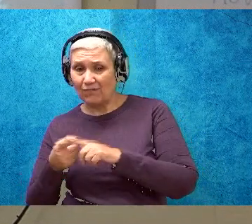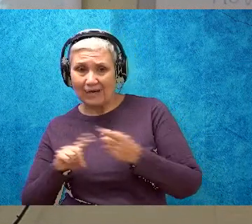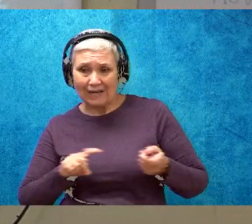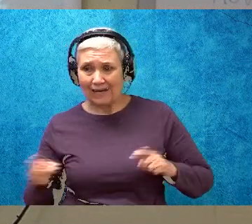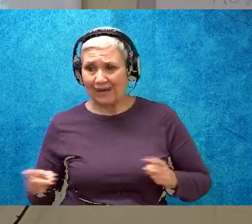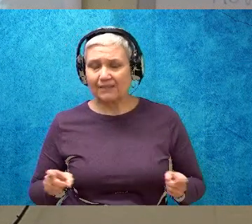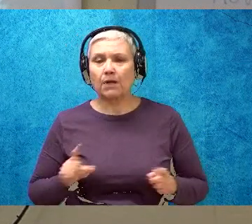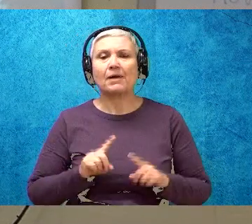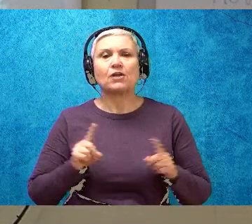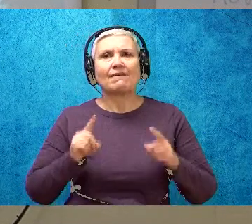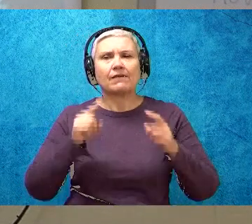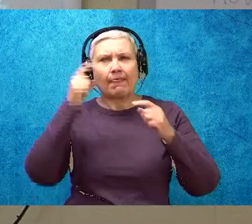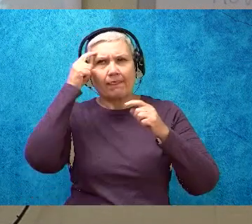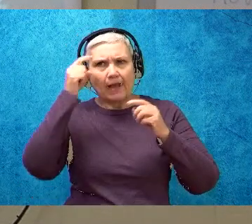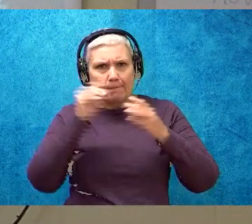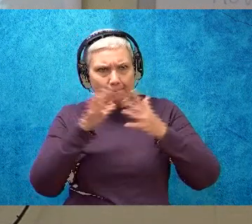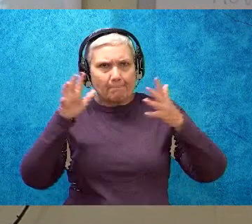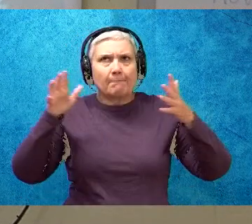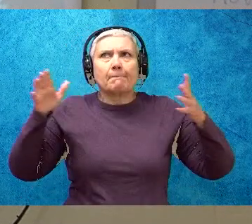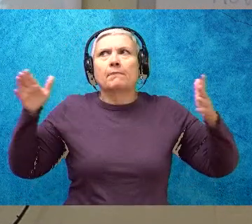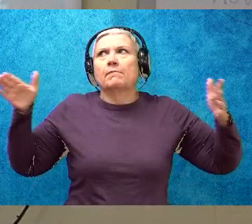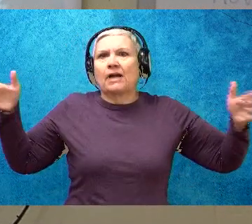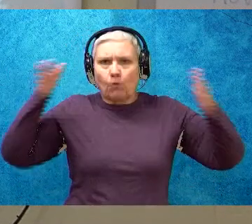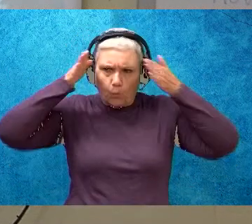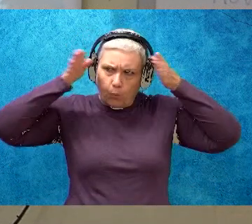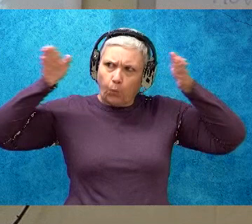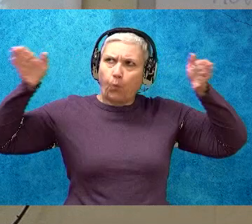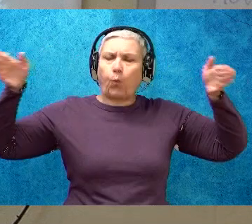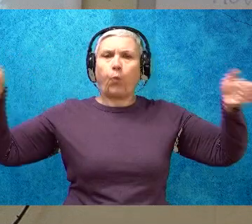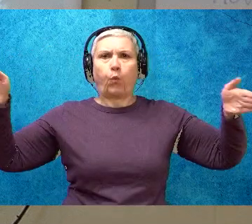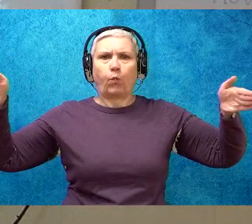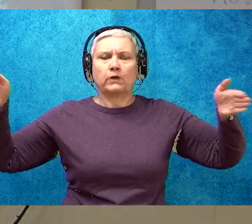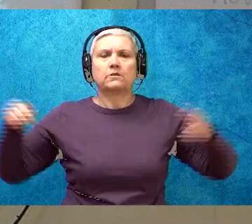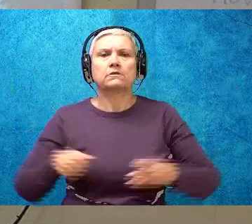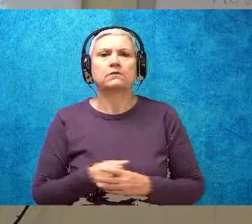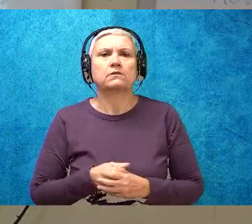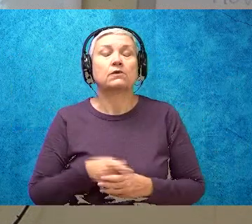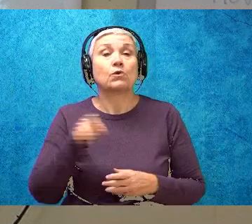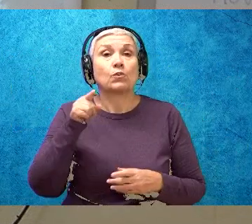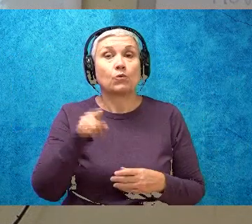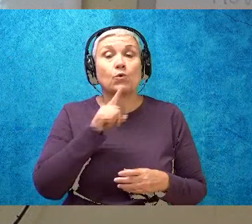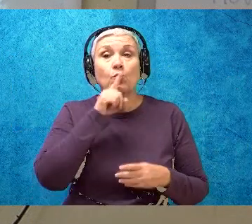think bigger, all right? Think much bigger. You gotta find